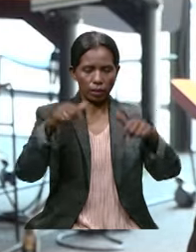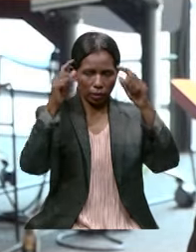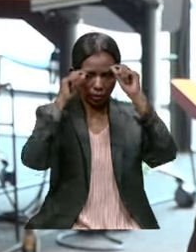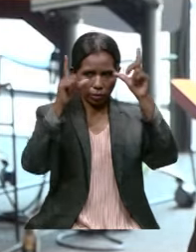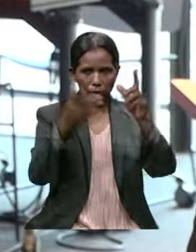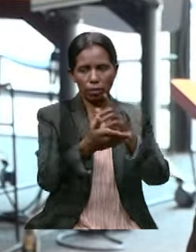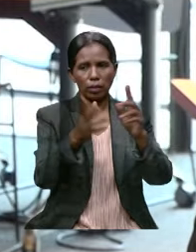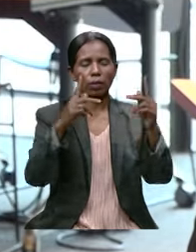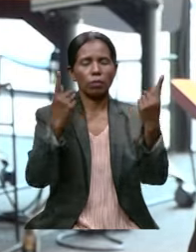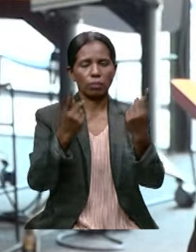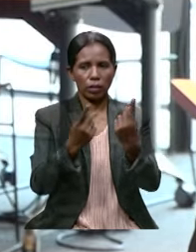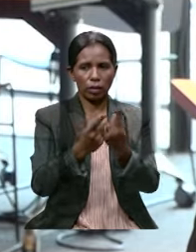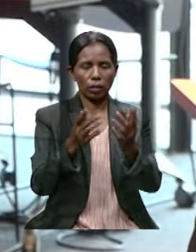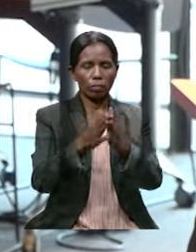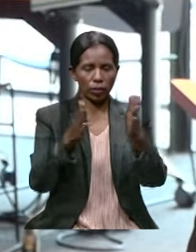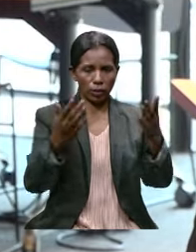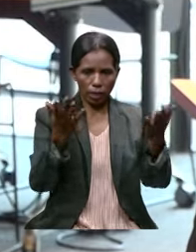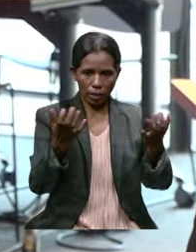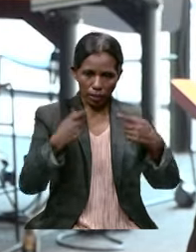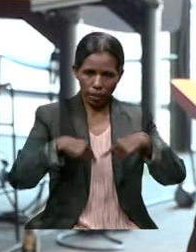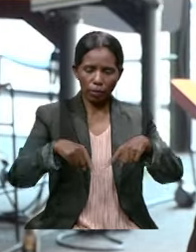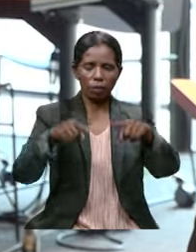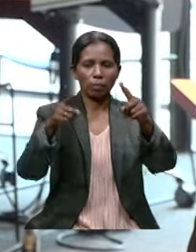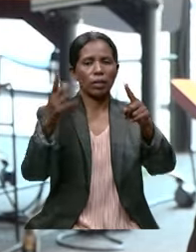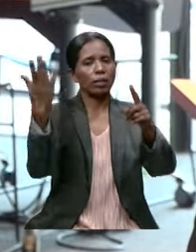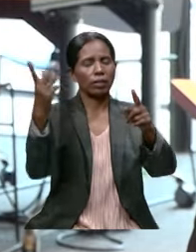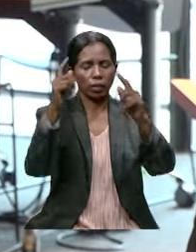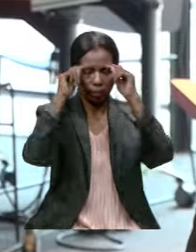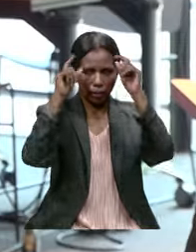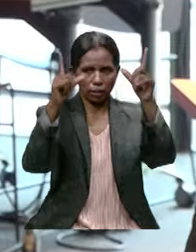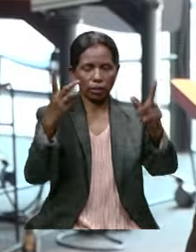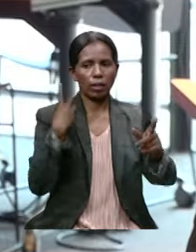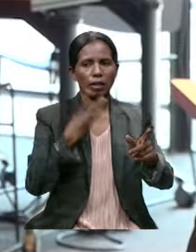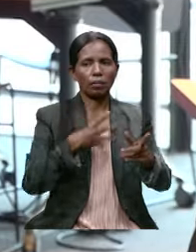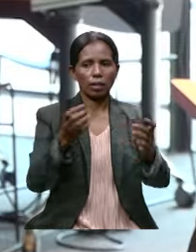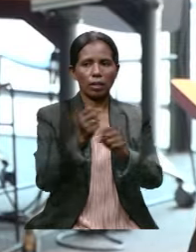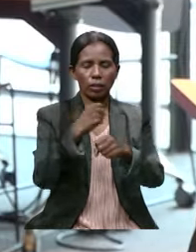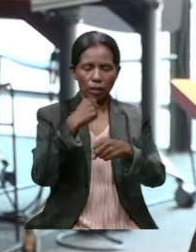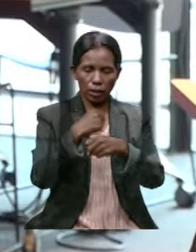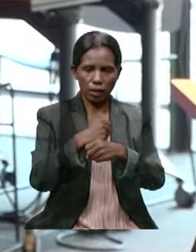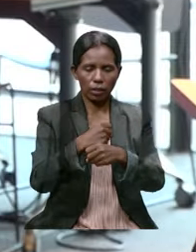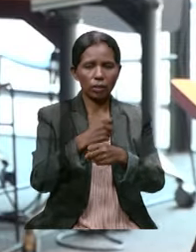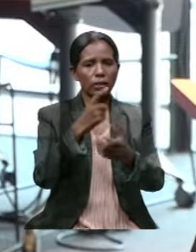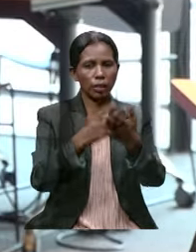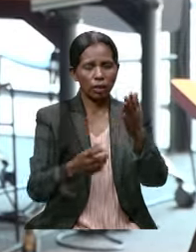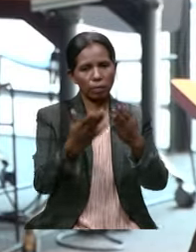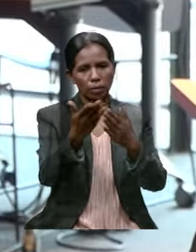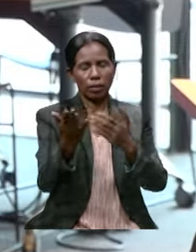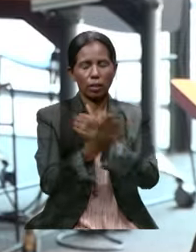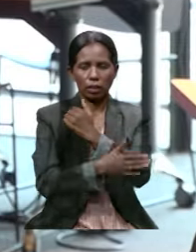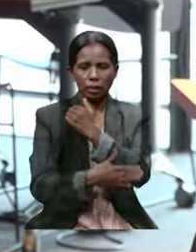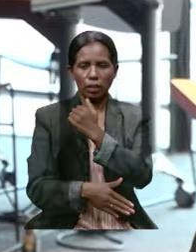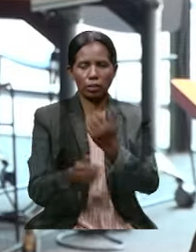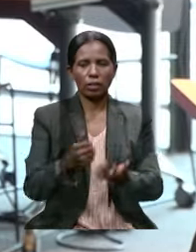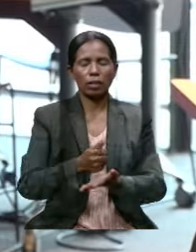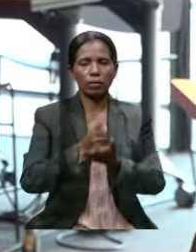that the companies will also want to be there because they will tell the companies, look here, we want to do something meaningful in this country. We want to have